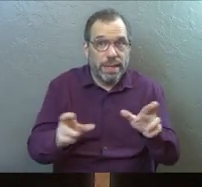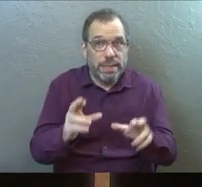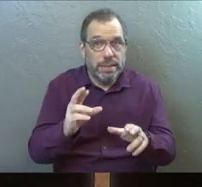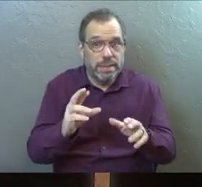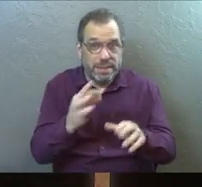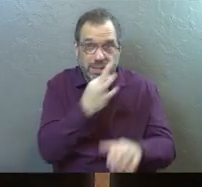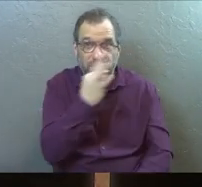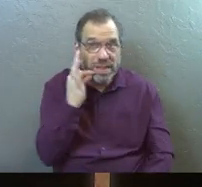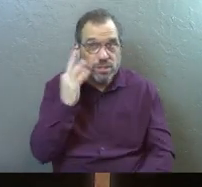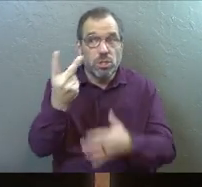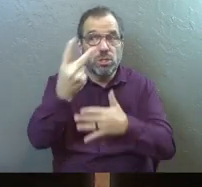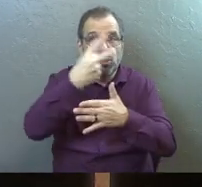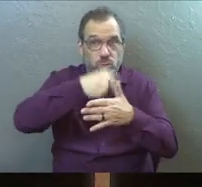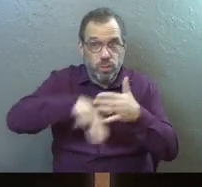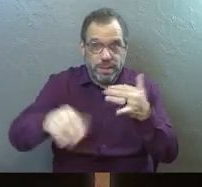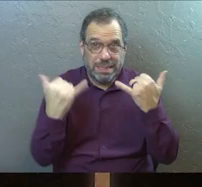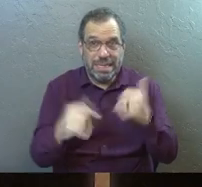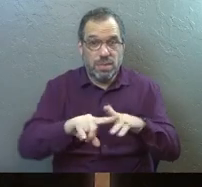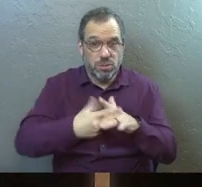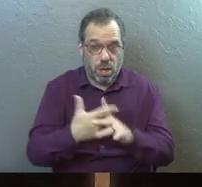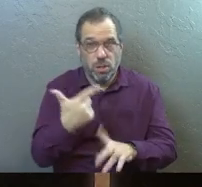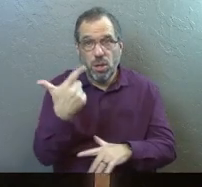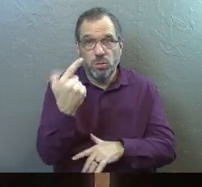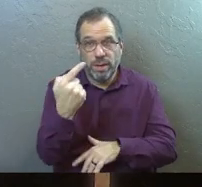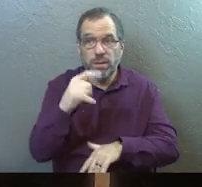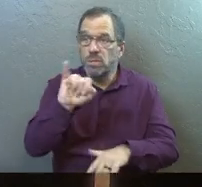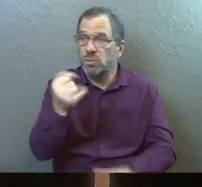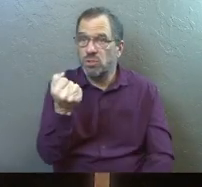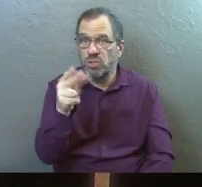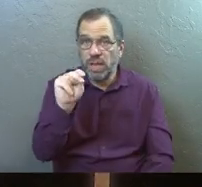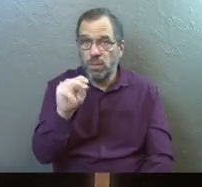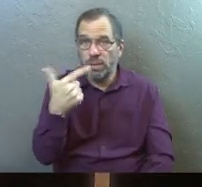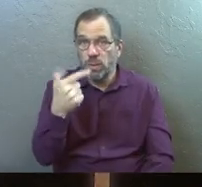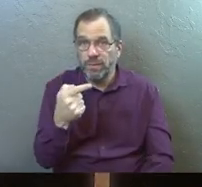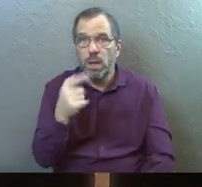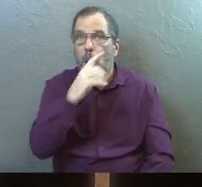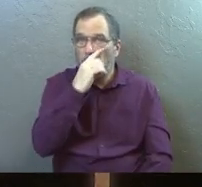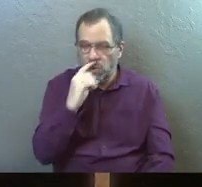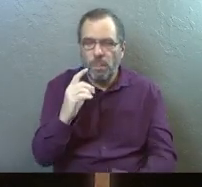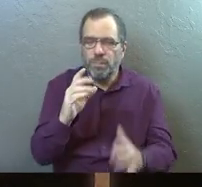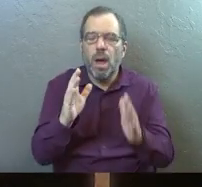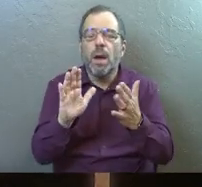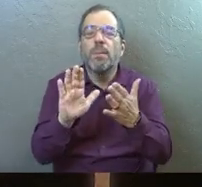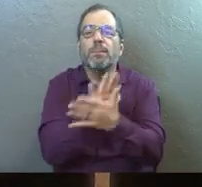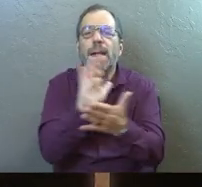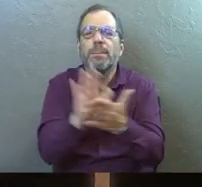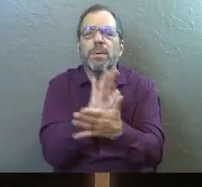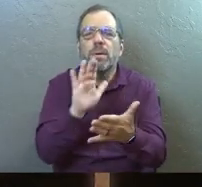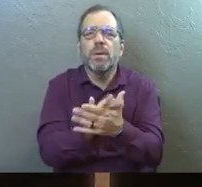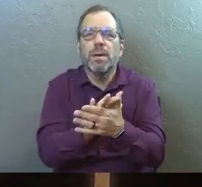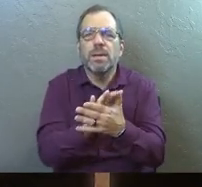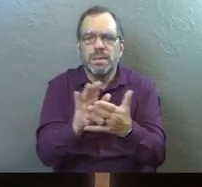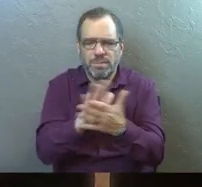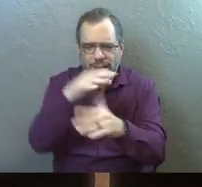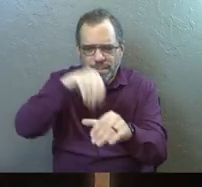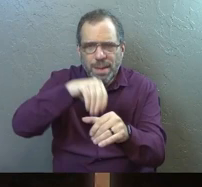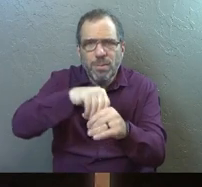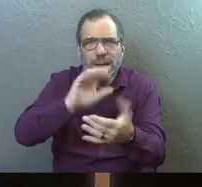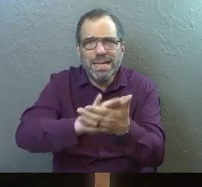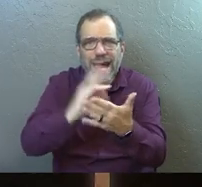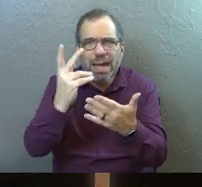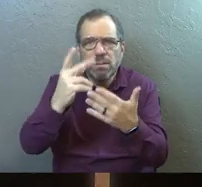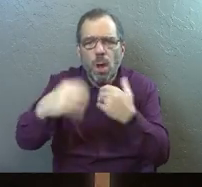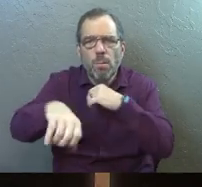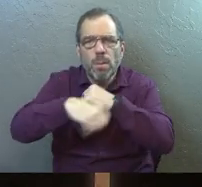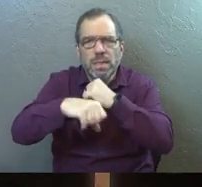this begins. 2 weeks from today, we start the 21st. So pull out your programs if you would. There's actually a sheet in there.